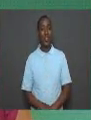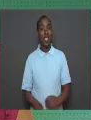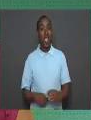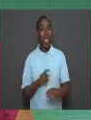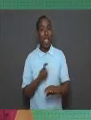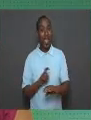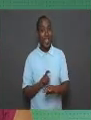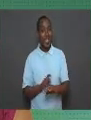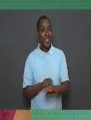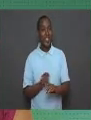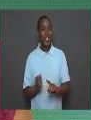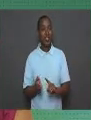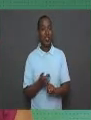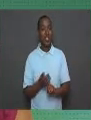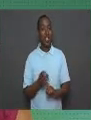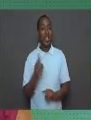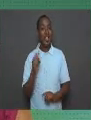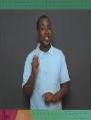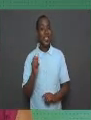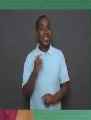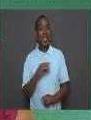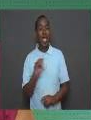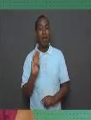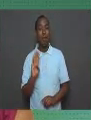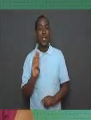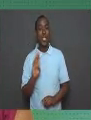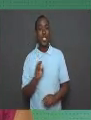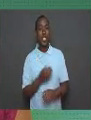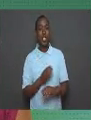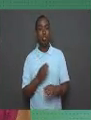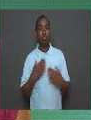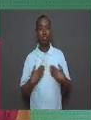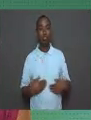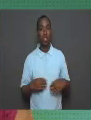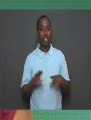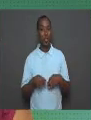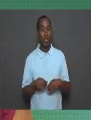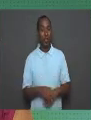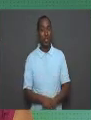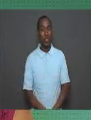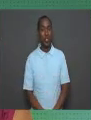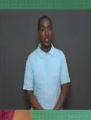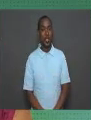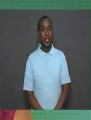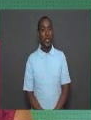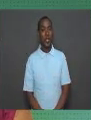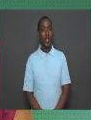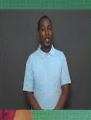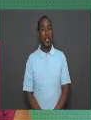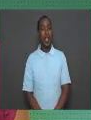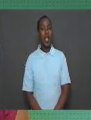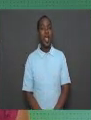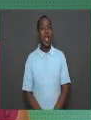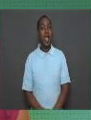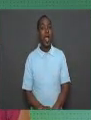to produce enough T and B cells. It is during the time the immune system